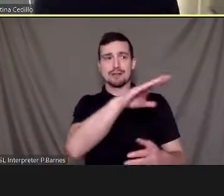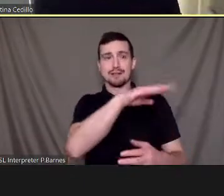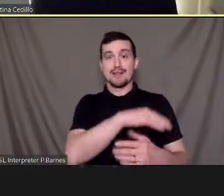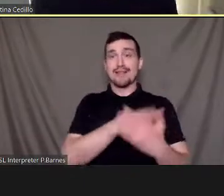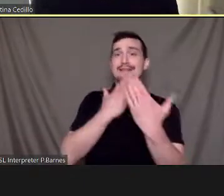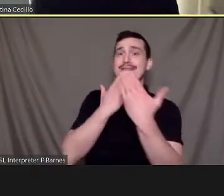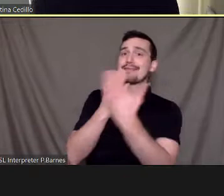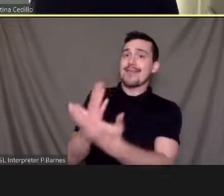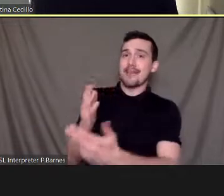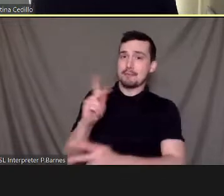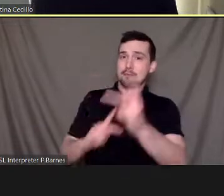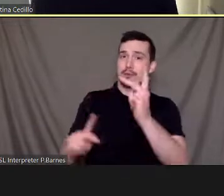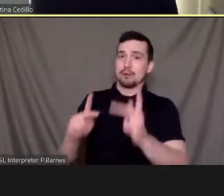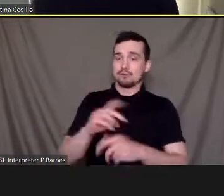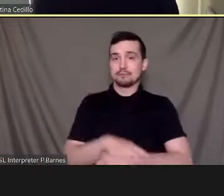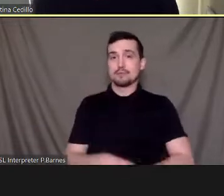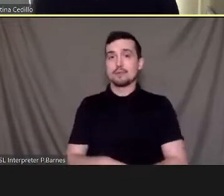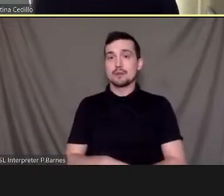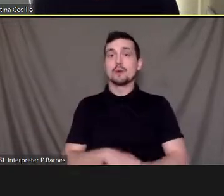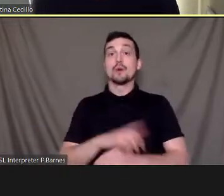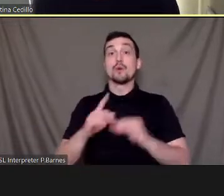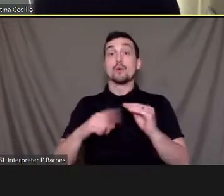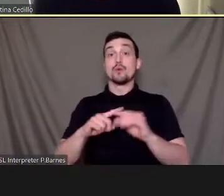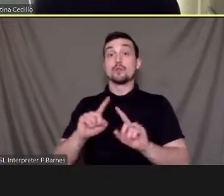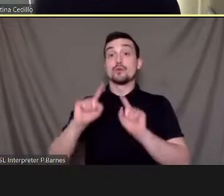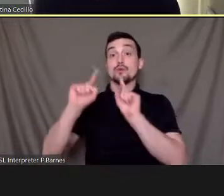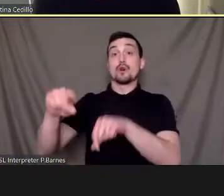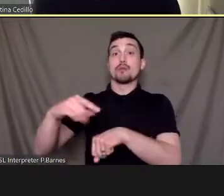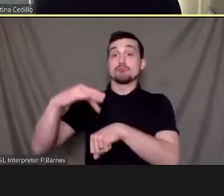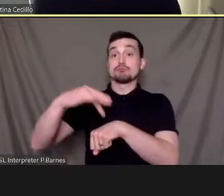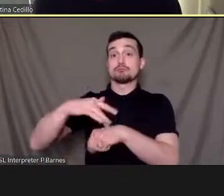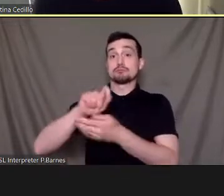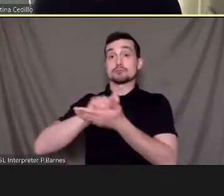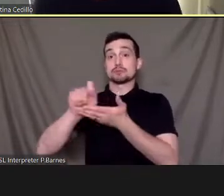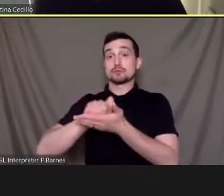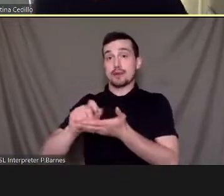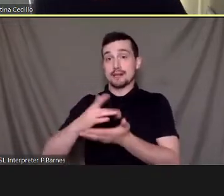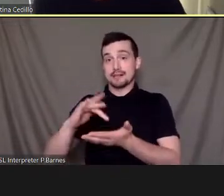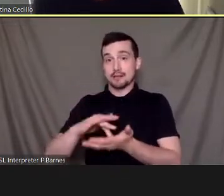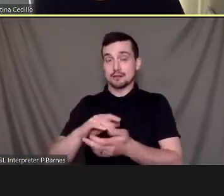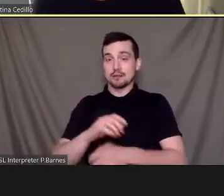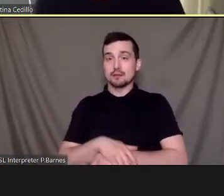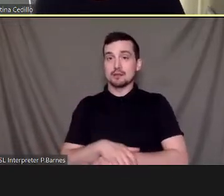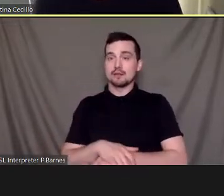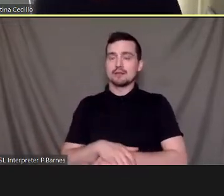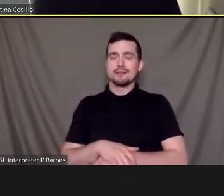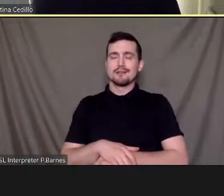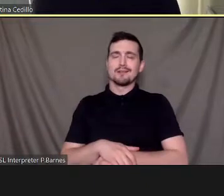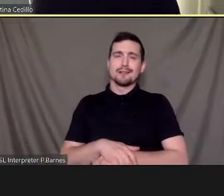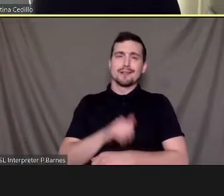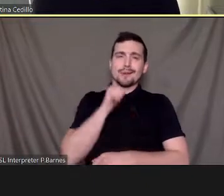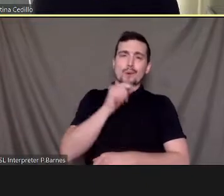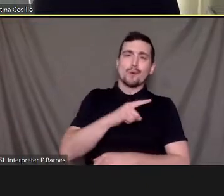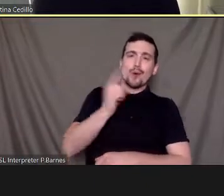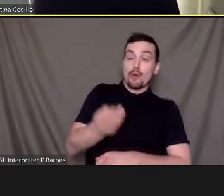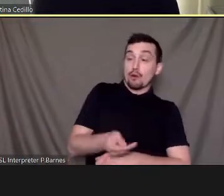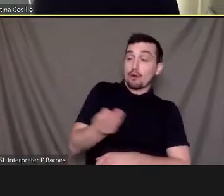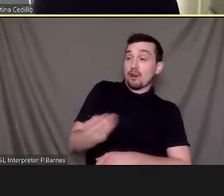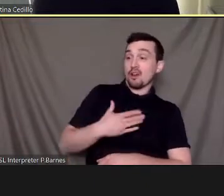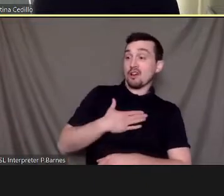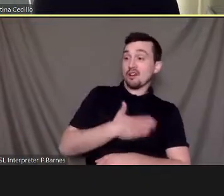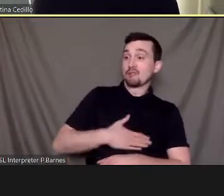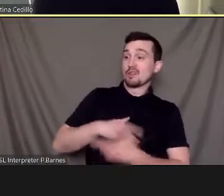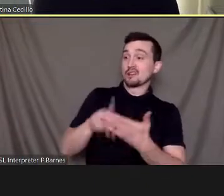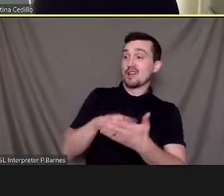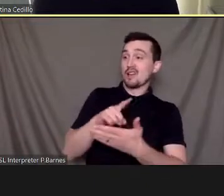know, when you go there. And you're not there to have them edit your paper either, right?